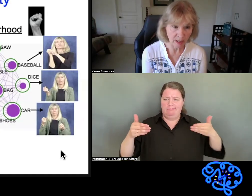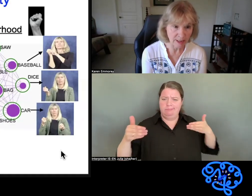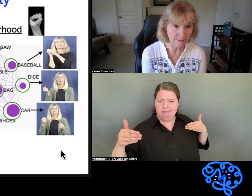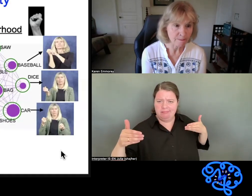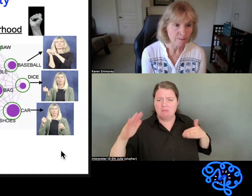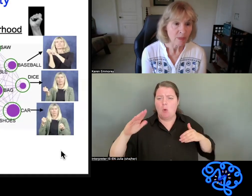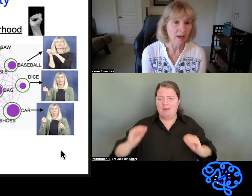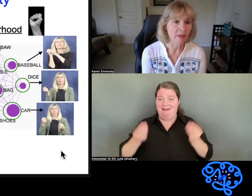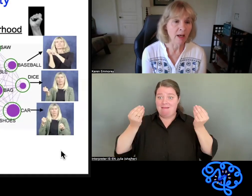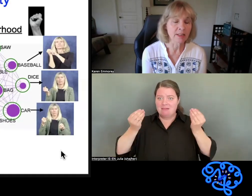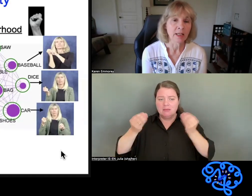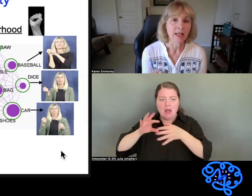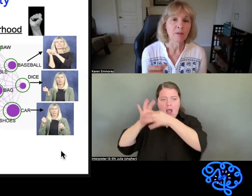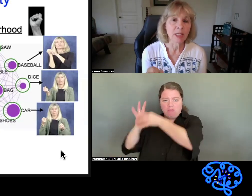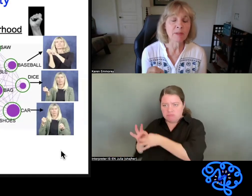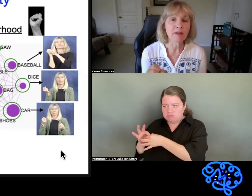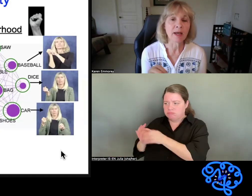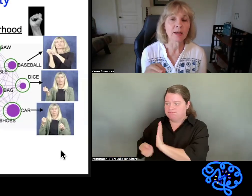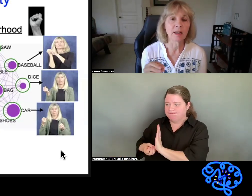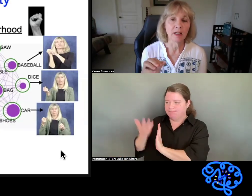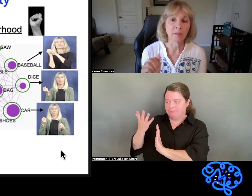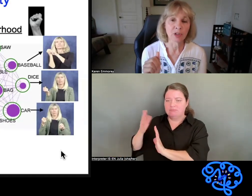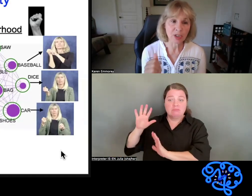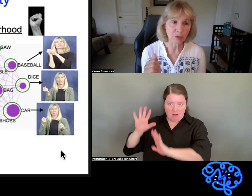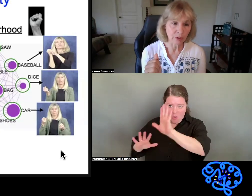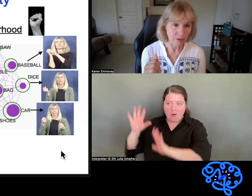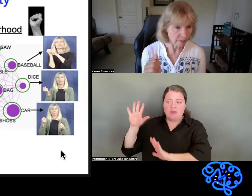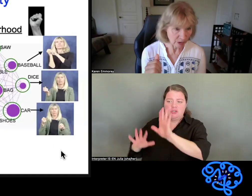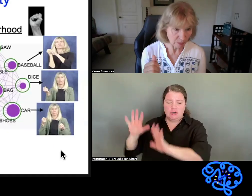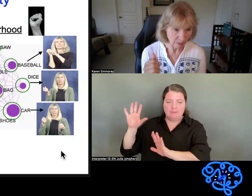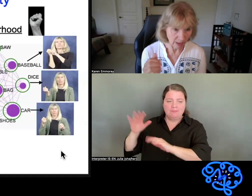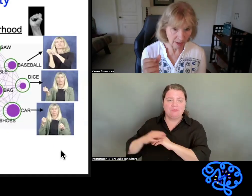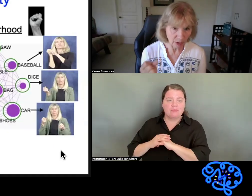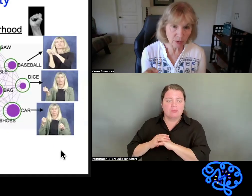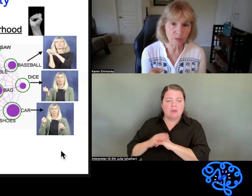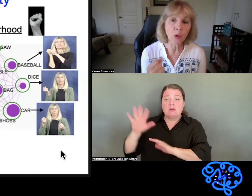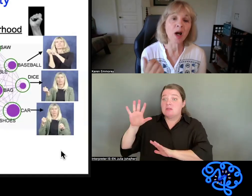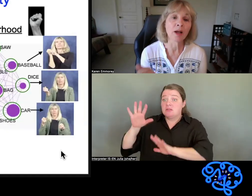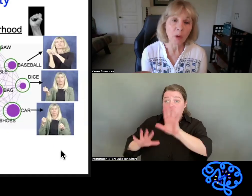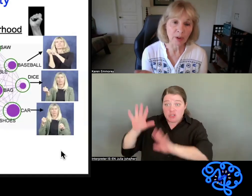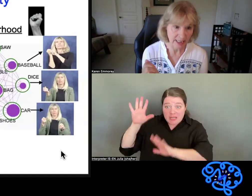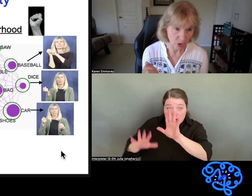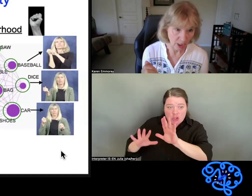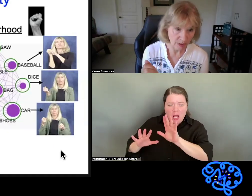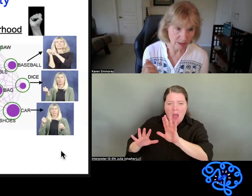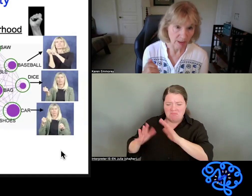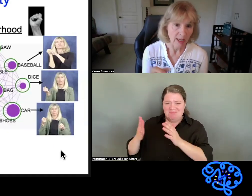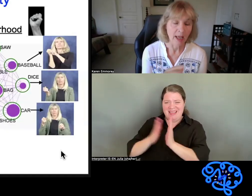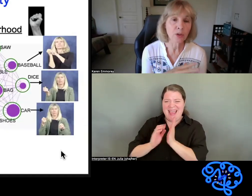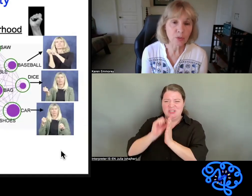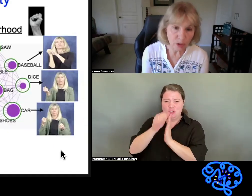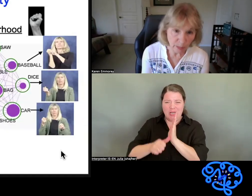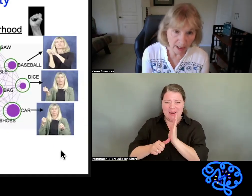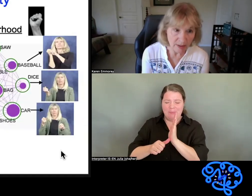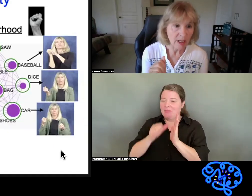to signs, and that it may be that gesturers, when you use more unmarked hand shapes